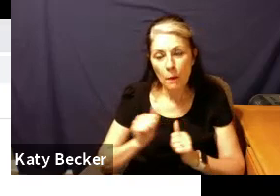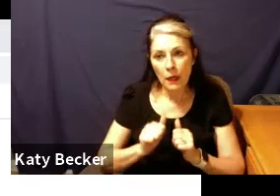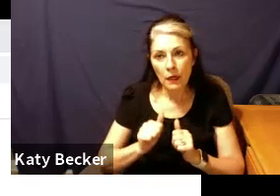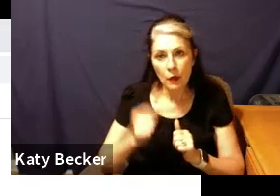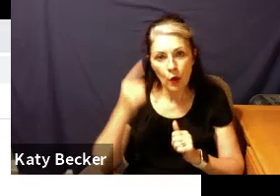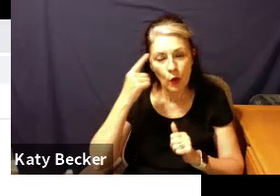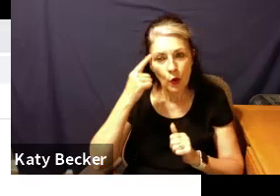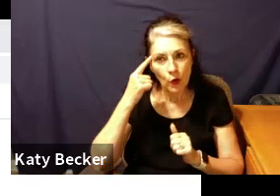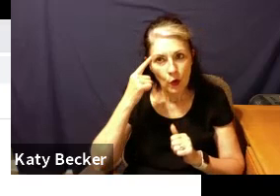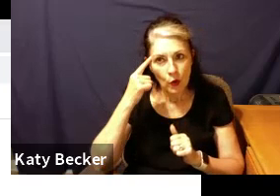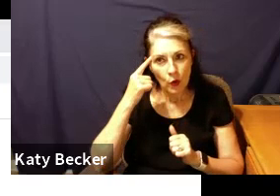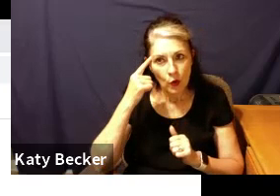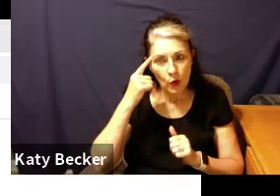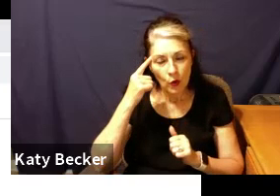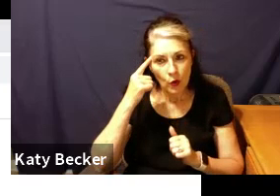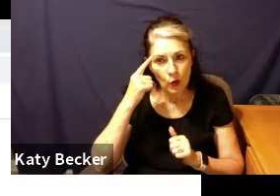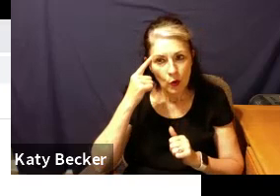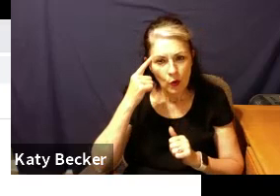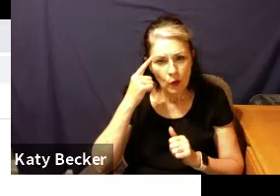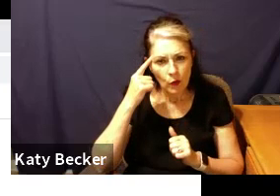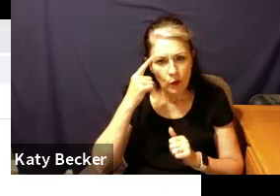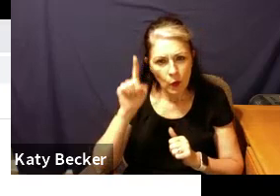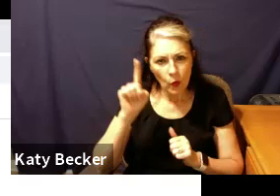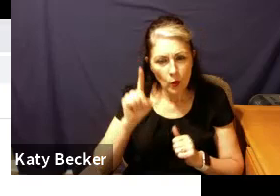poor digital citizenship?